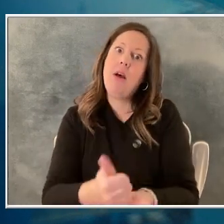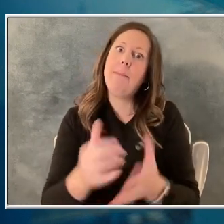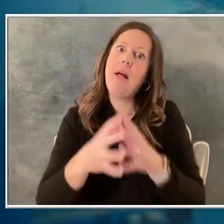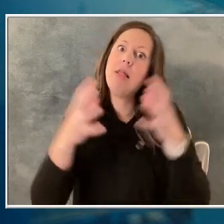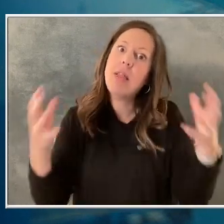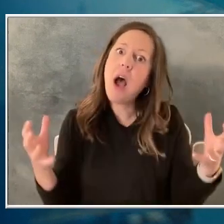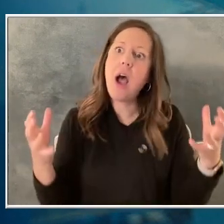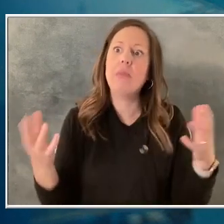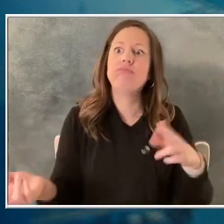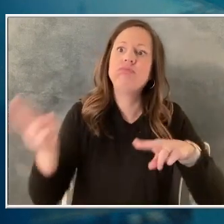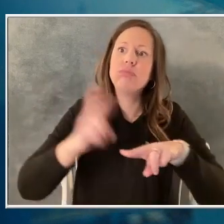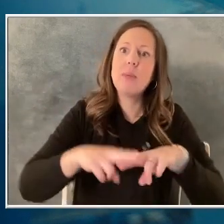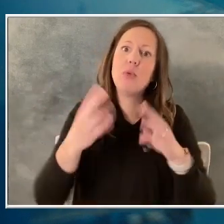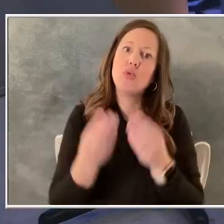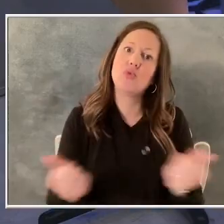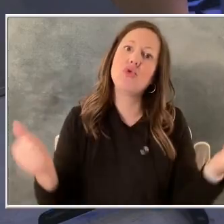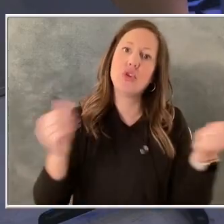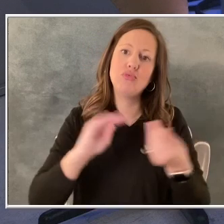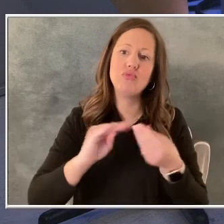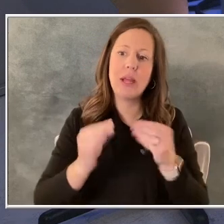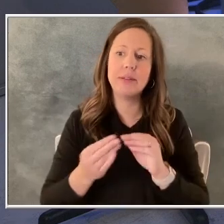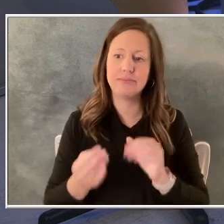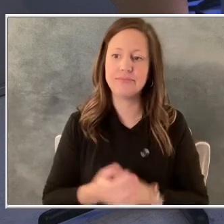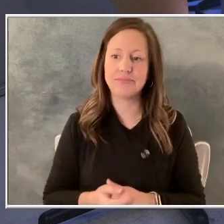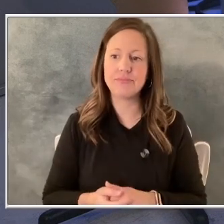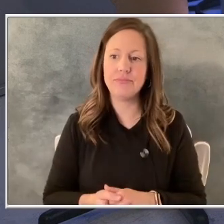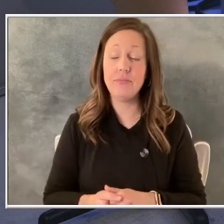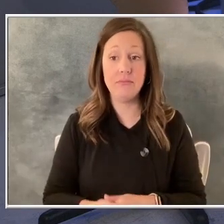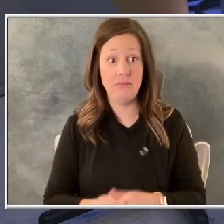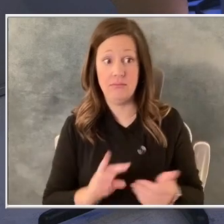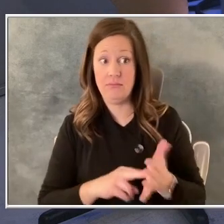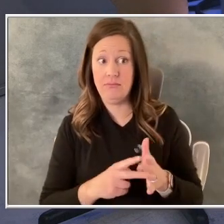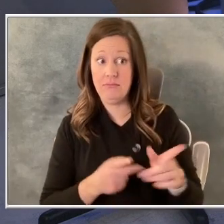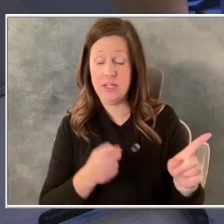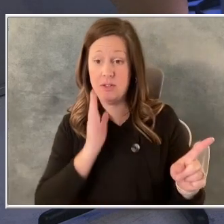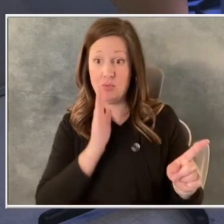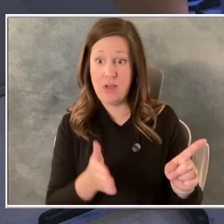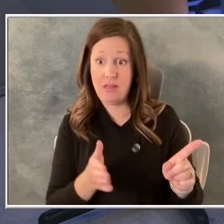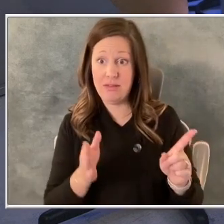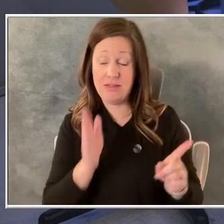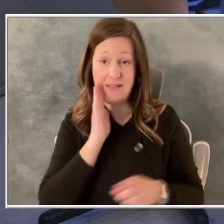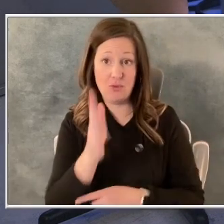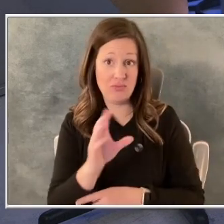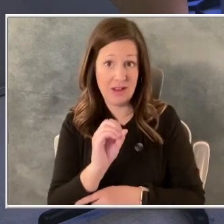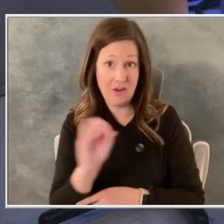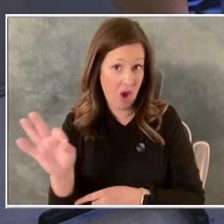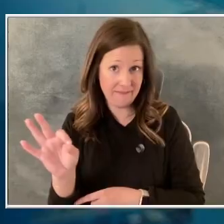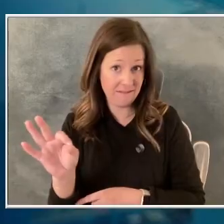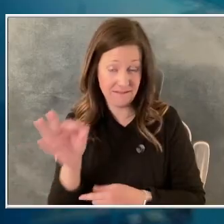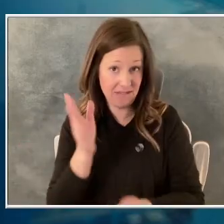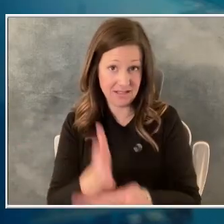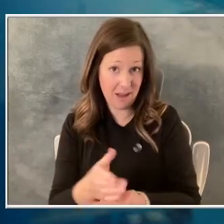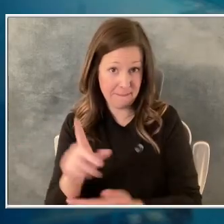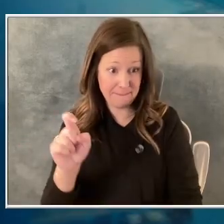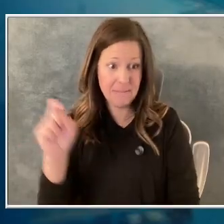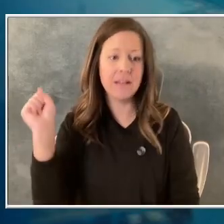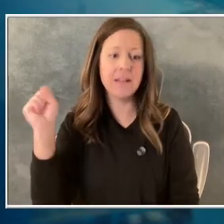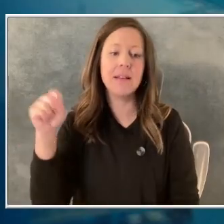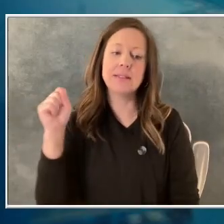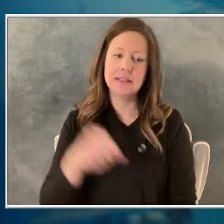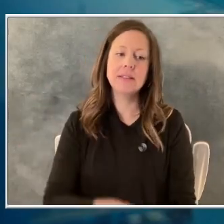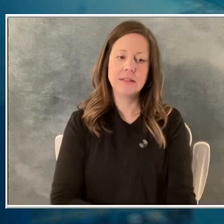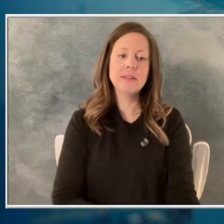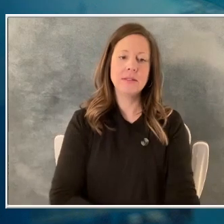for many of these patients. So will he eventually be able to come off of that? Yes. So when we're treating